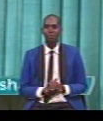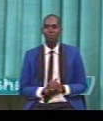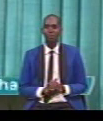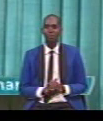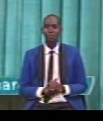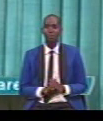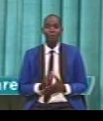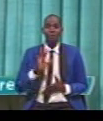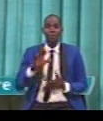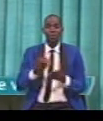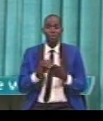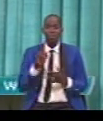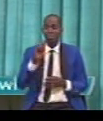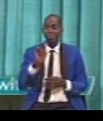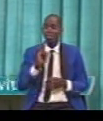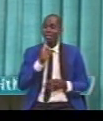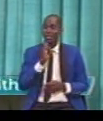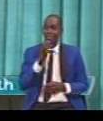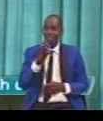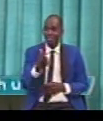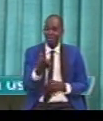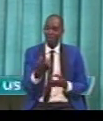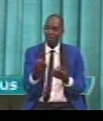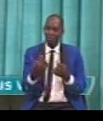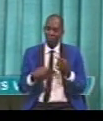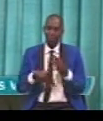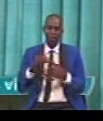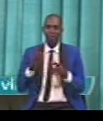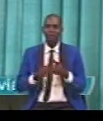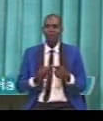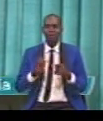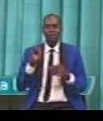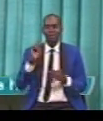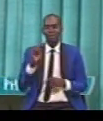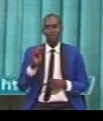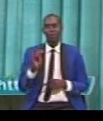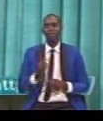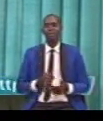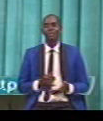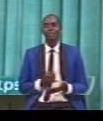Your own testimony is there. Come out and testify.